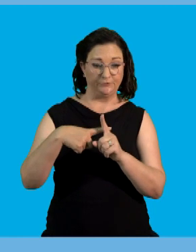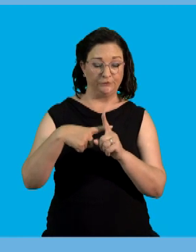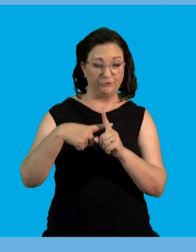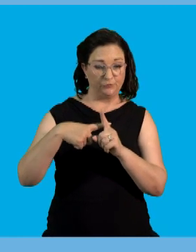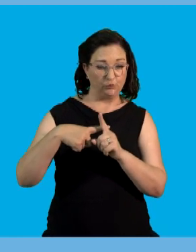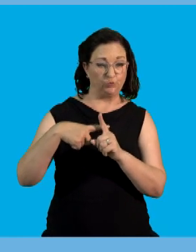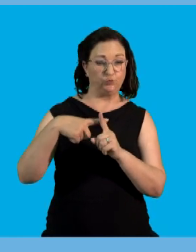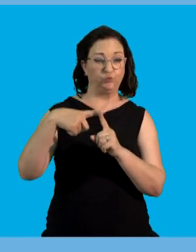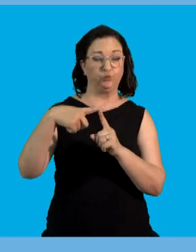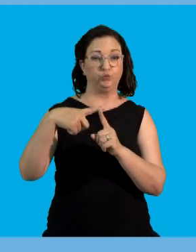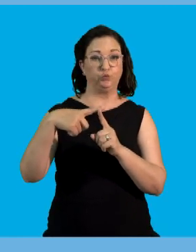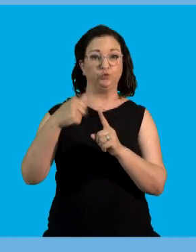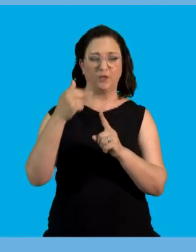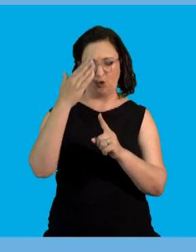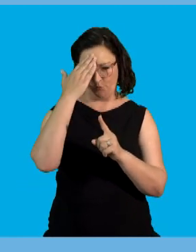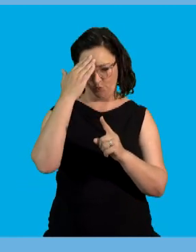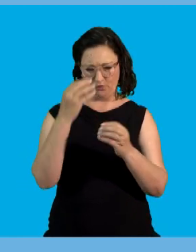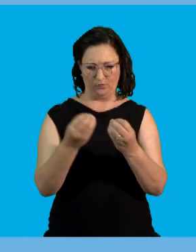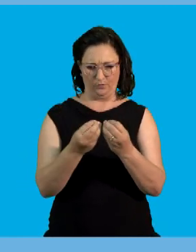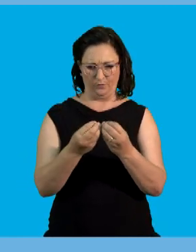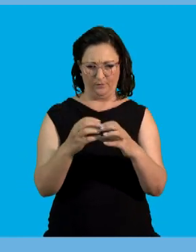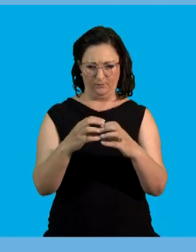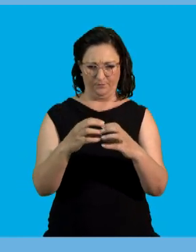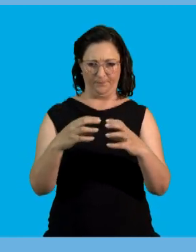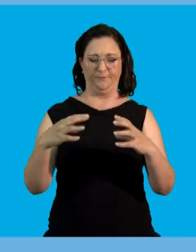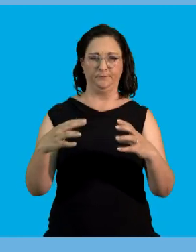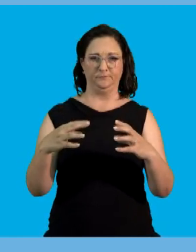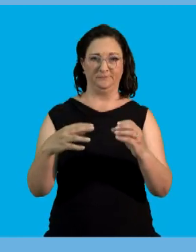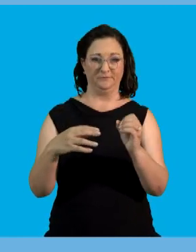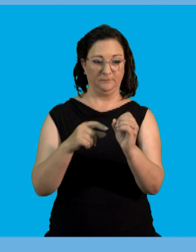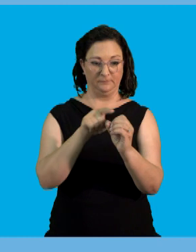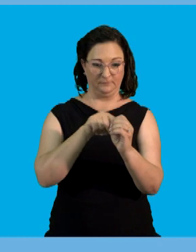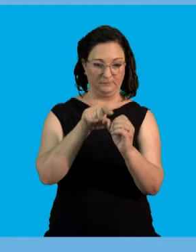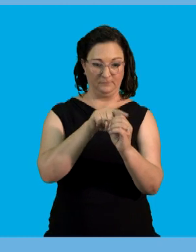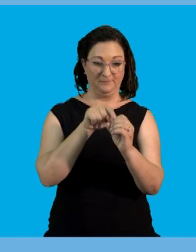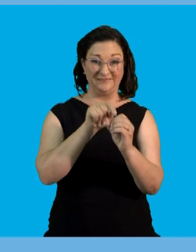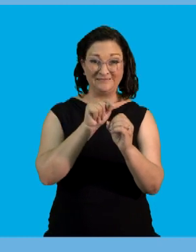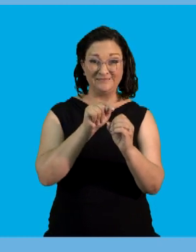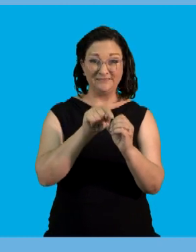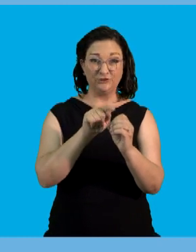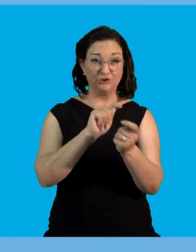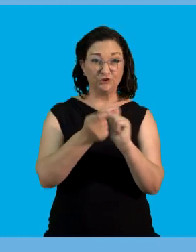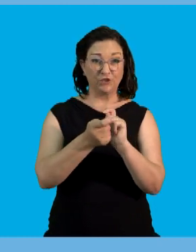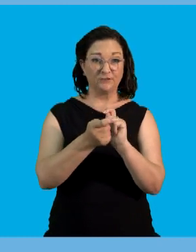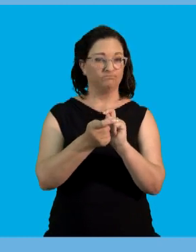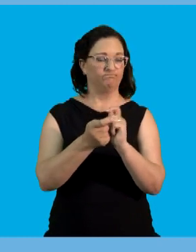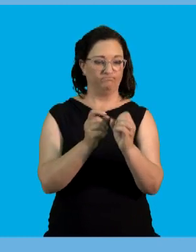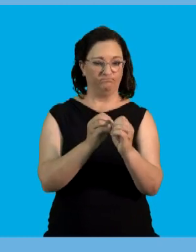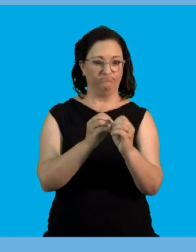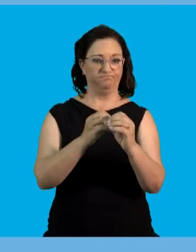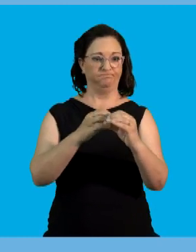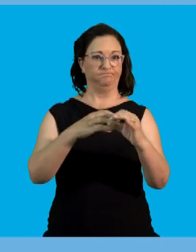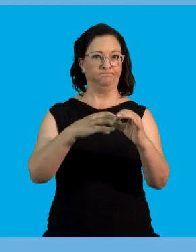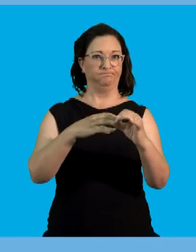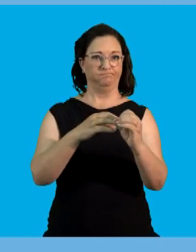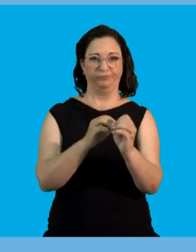increasing temperature, we know that the material is going to expand. But that material, the particles making up that material are not going to